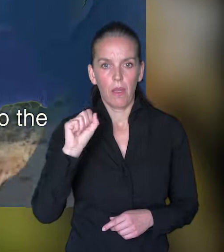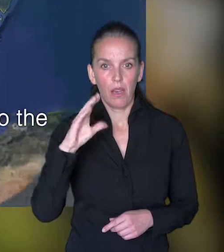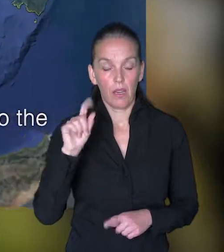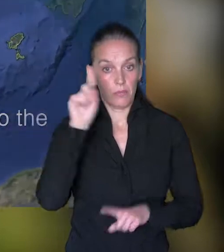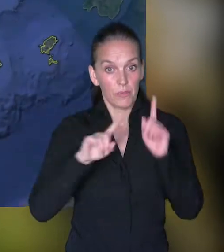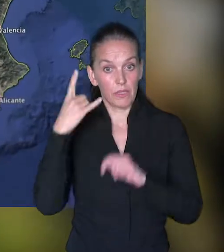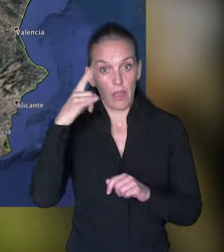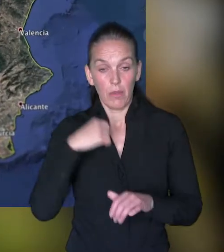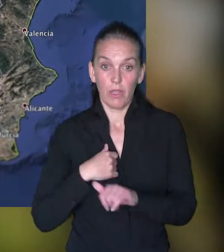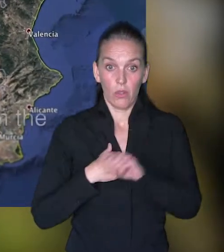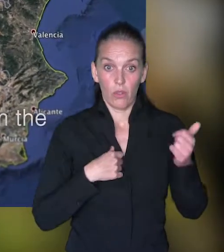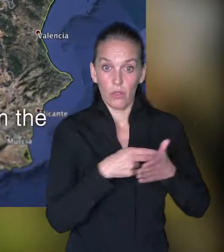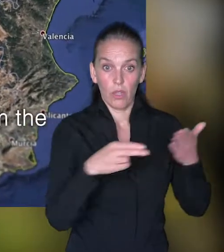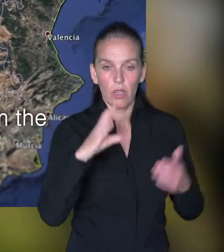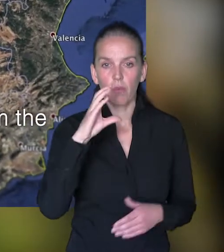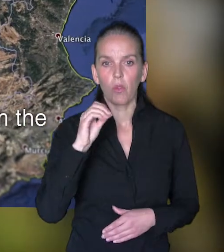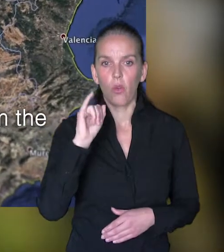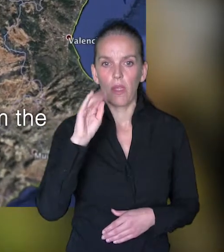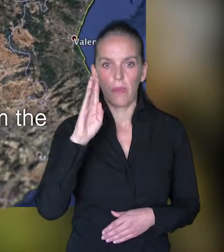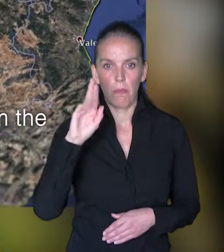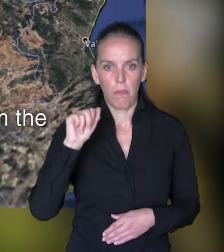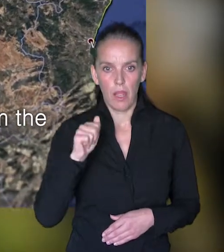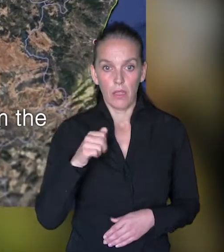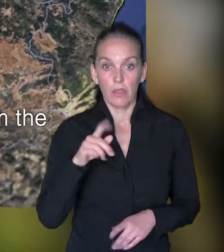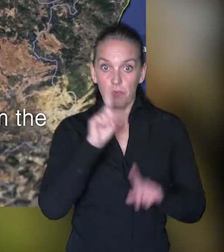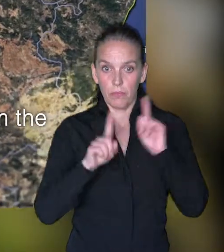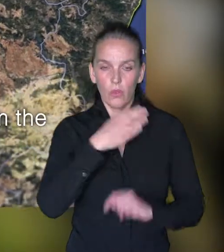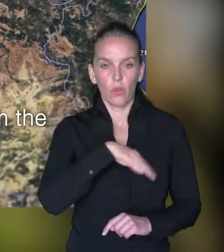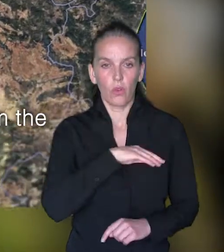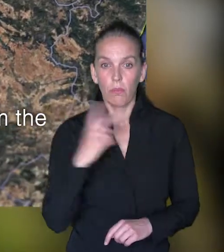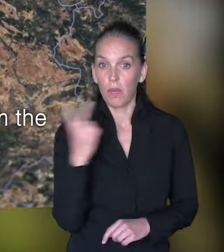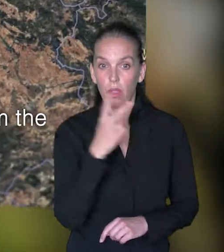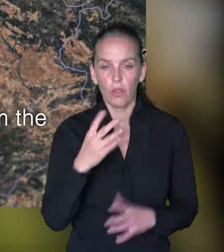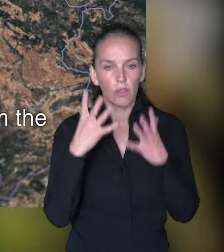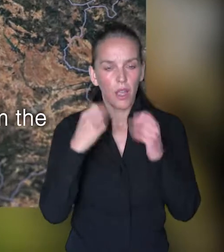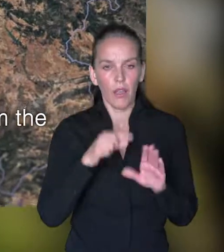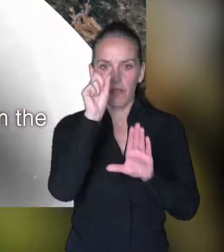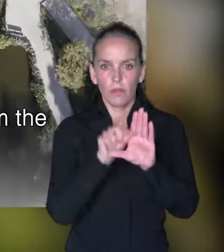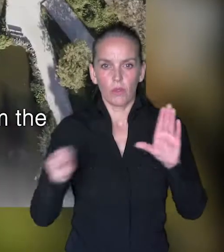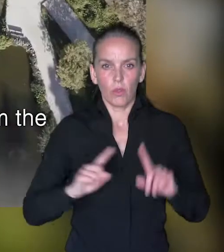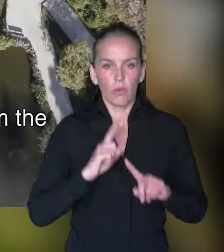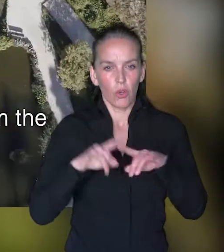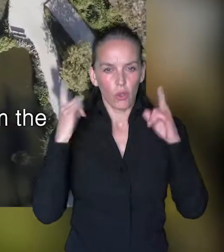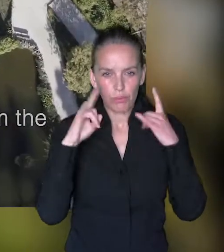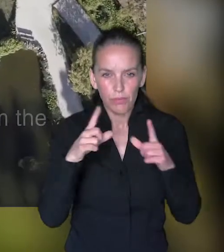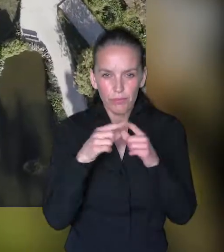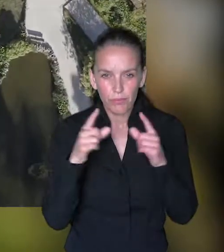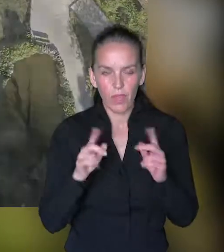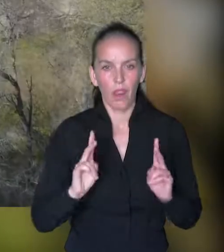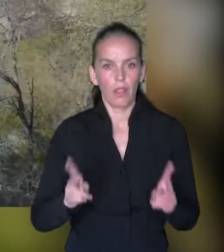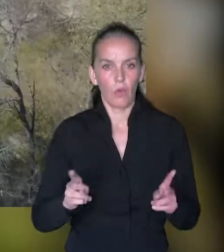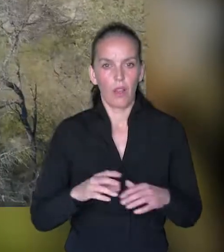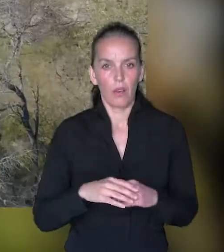of Salamanca and Coimbra, two areas to feel the silence that dictates on a whim the architecture and the nature of the